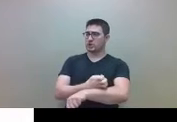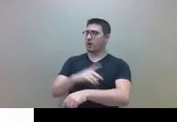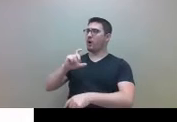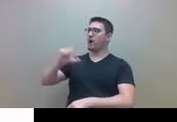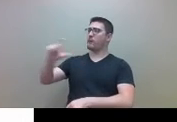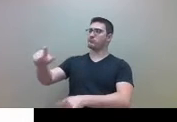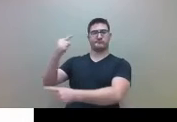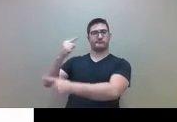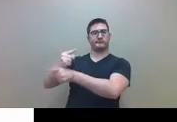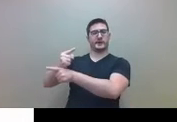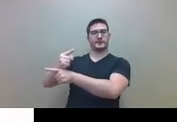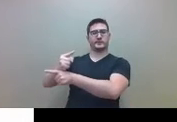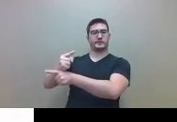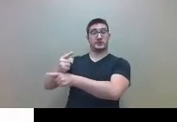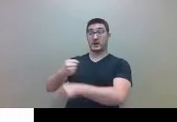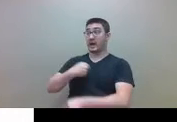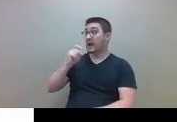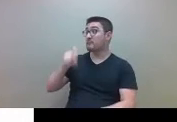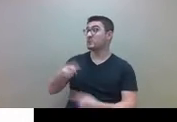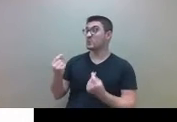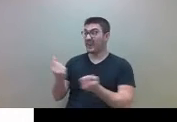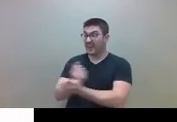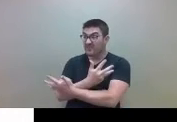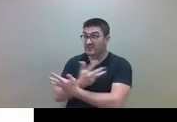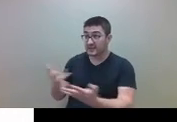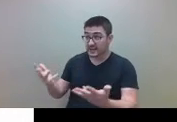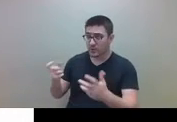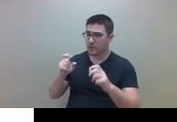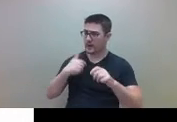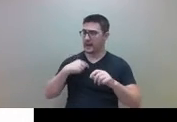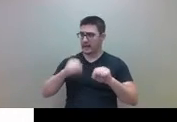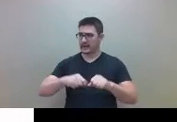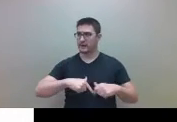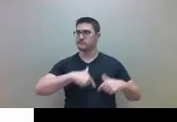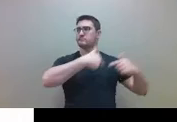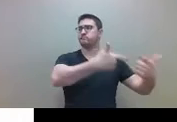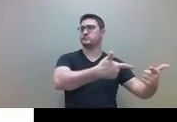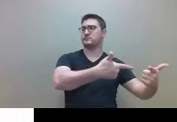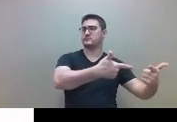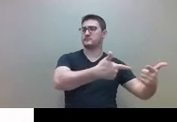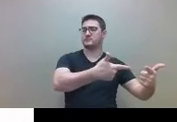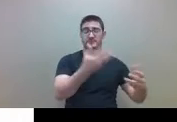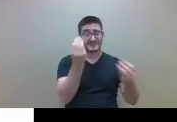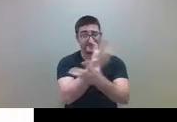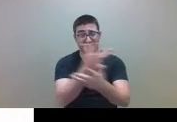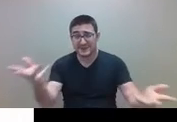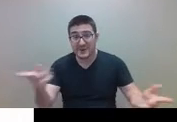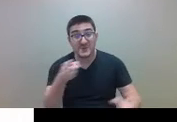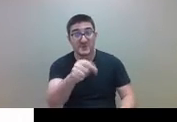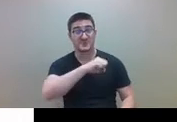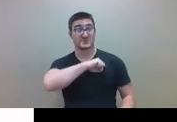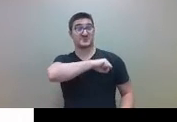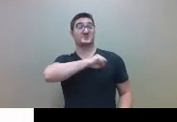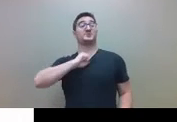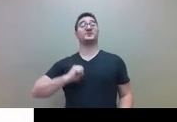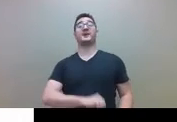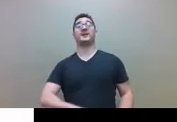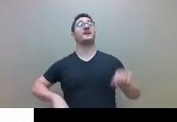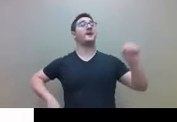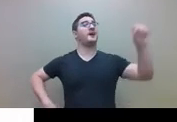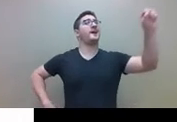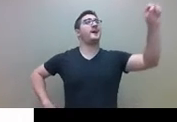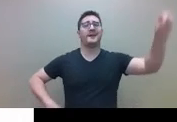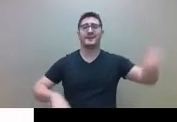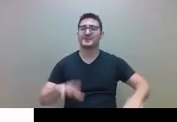can delegate to other people to get that help? You're not superwoman or superman, even though we want